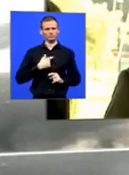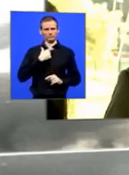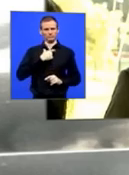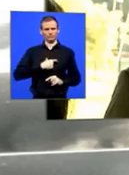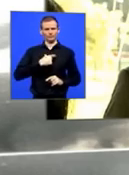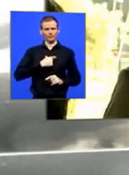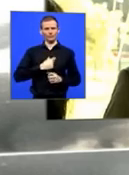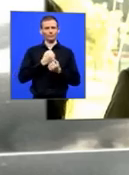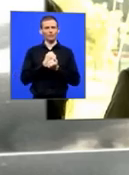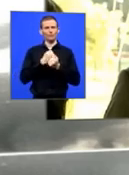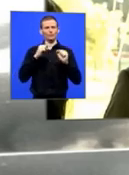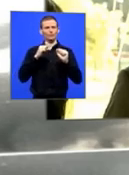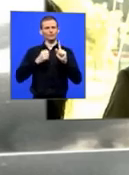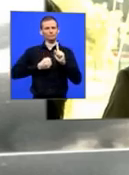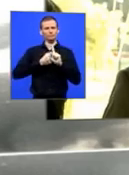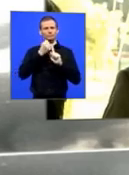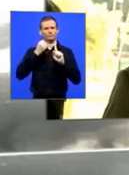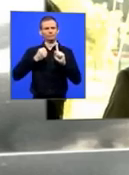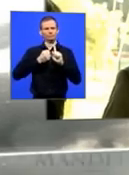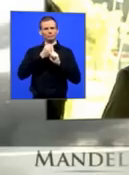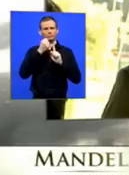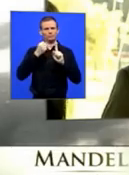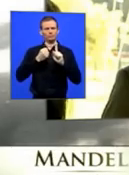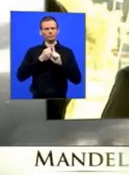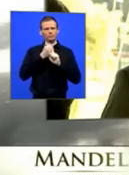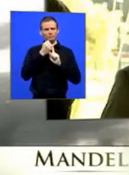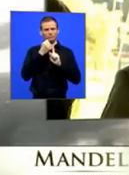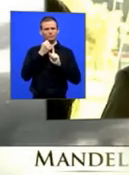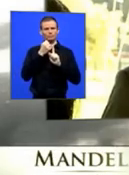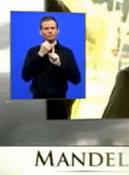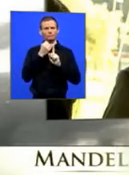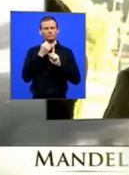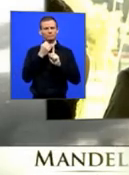continue to make sure that you are